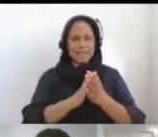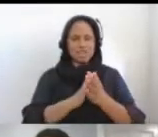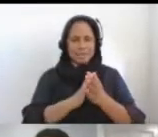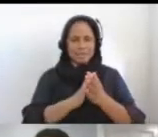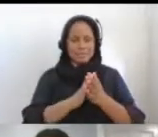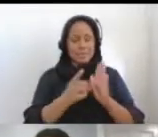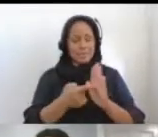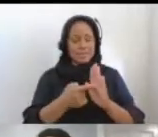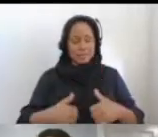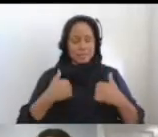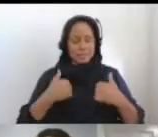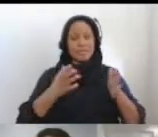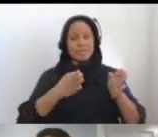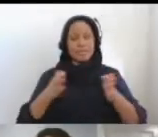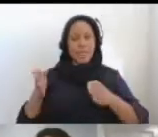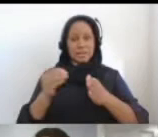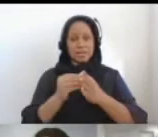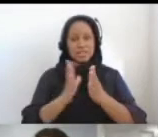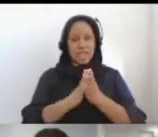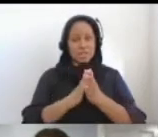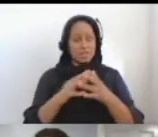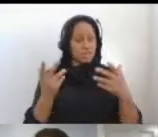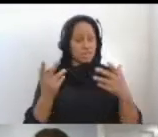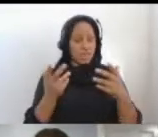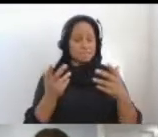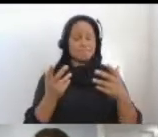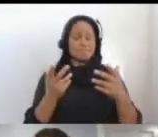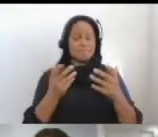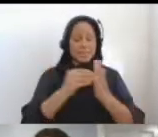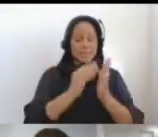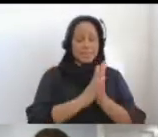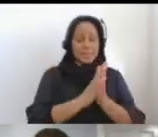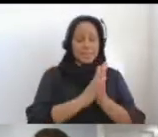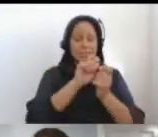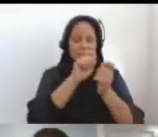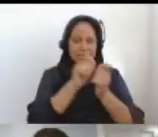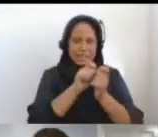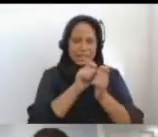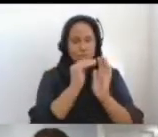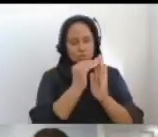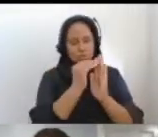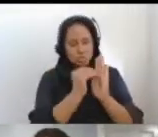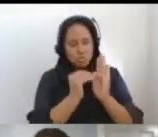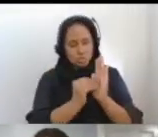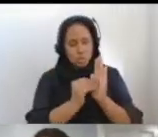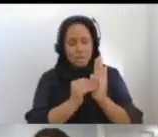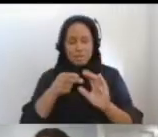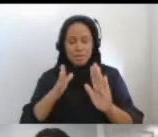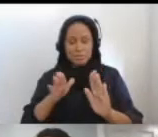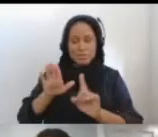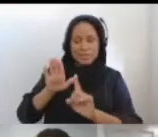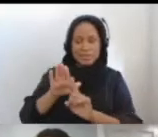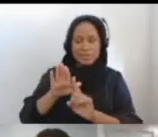plan document is a document that details what the participants' goals are, what